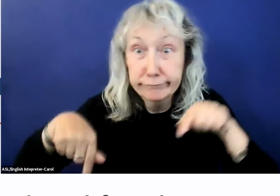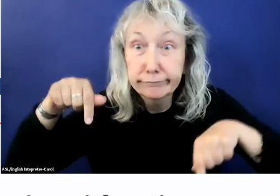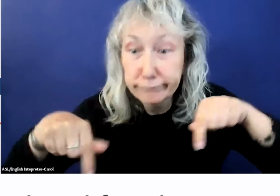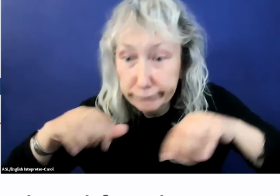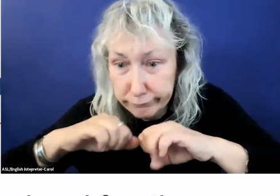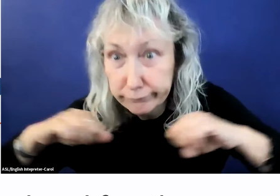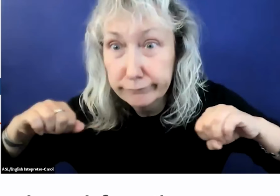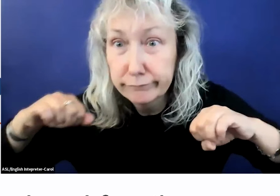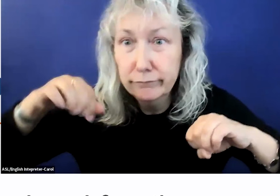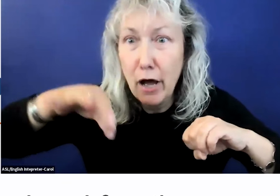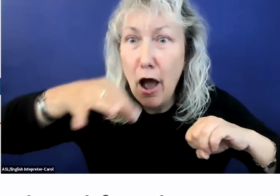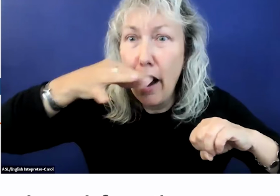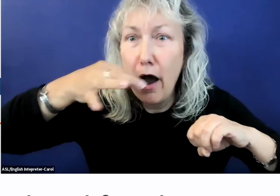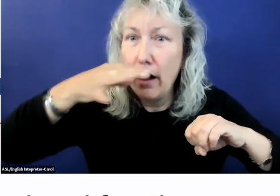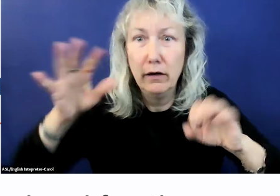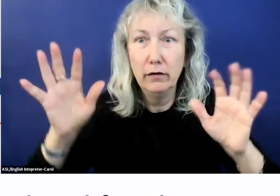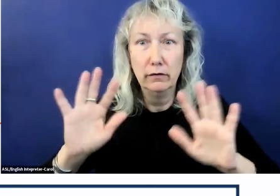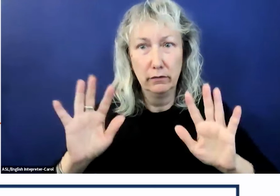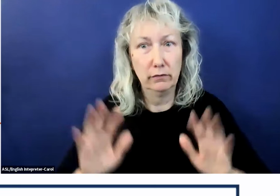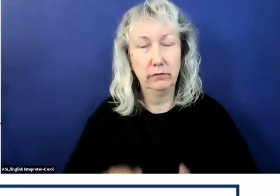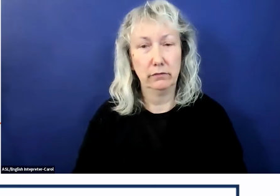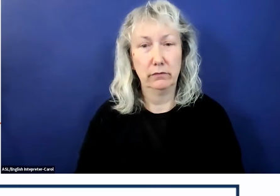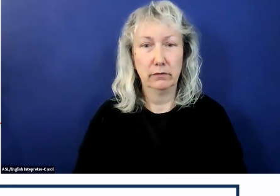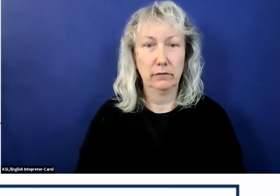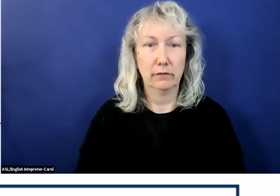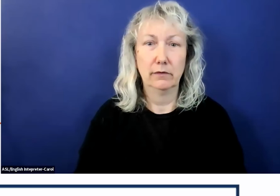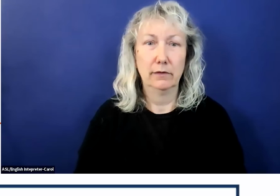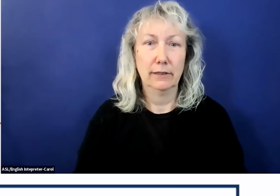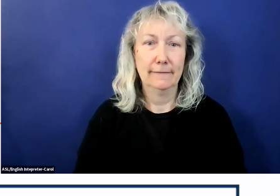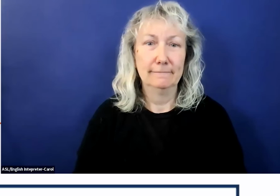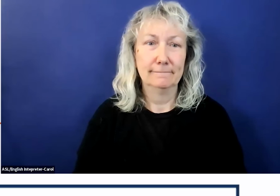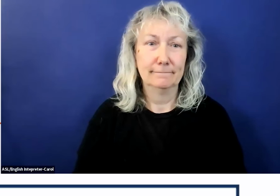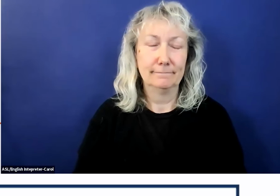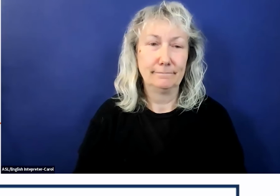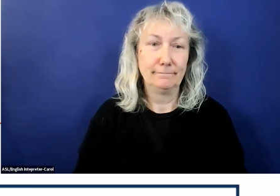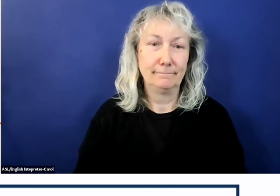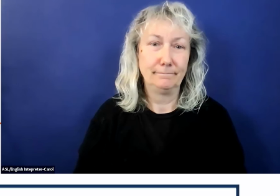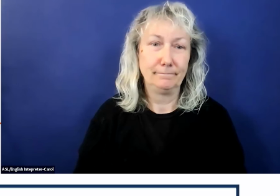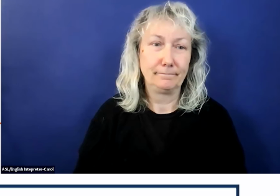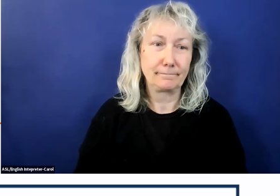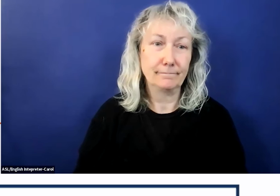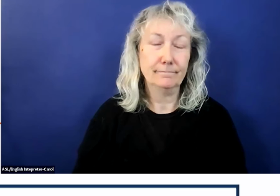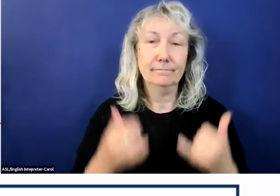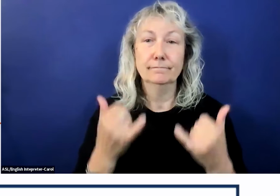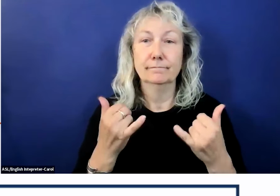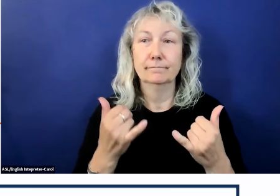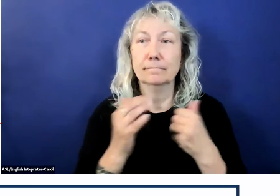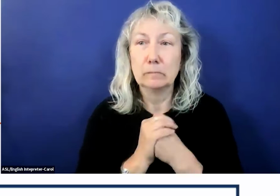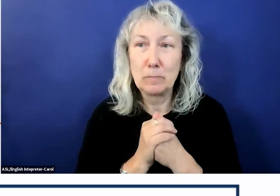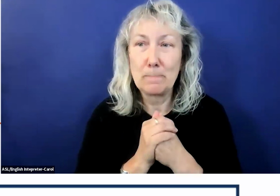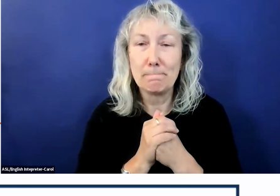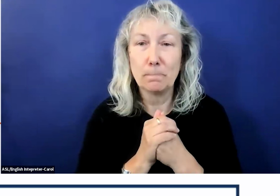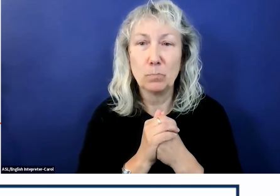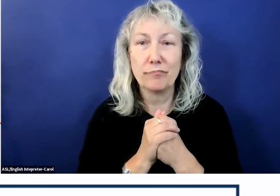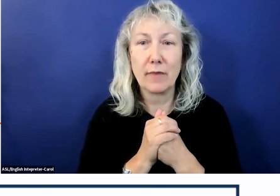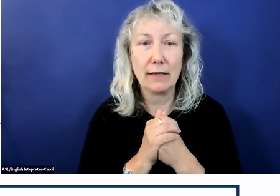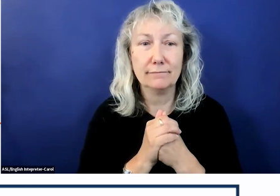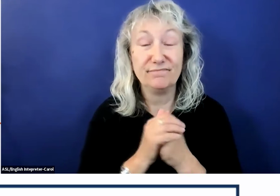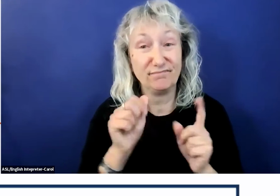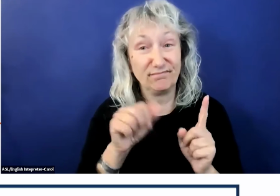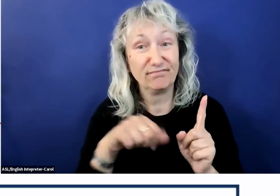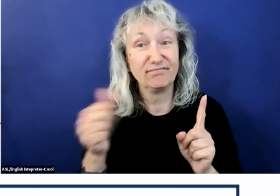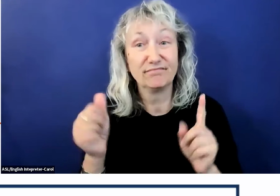Next slide, please. There's other potential events that can